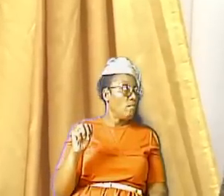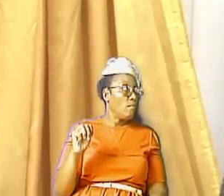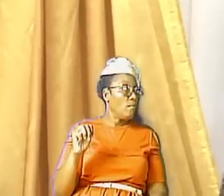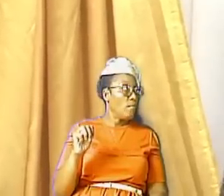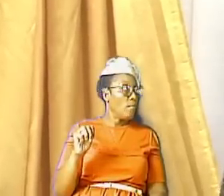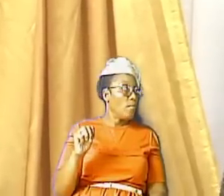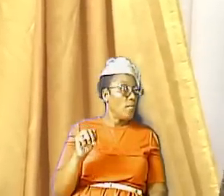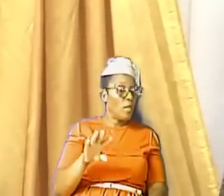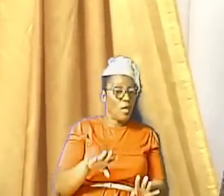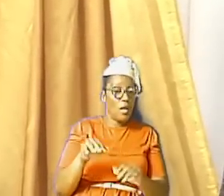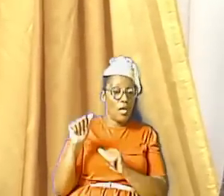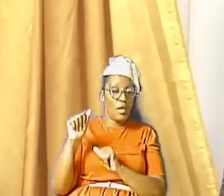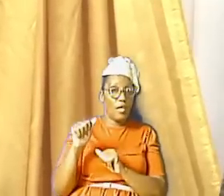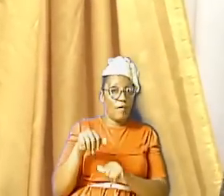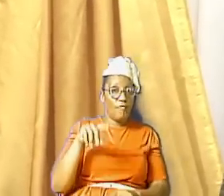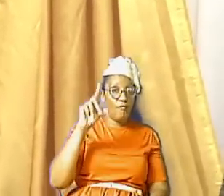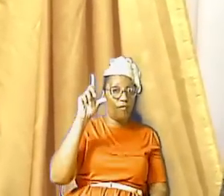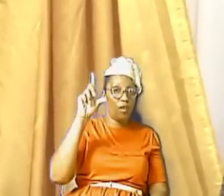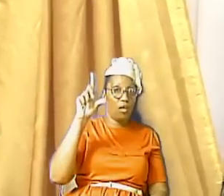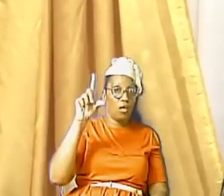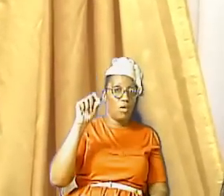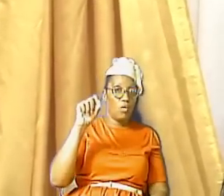from 29 at the